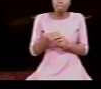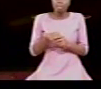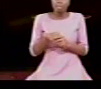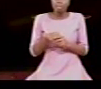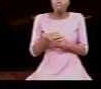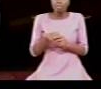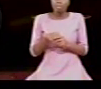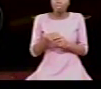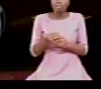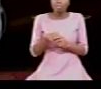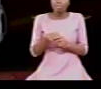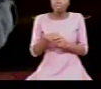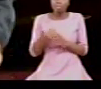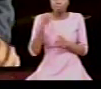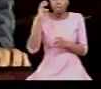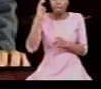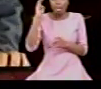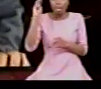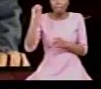from verse